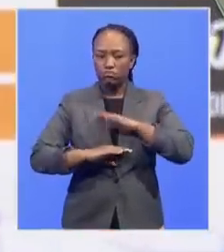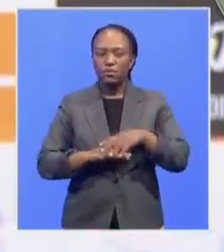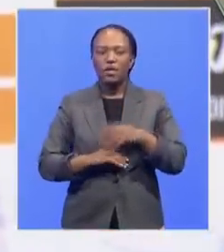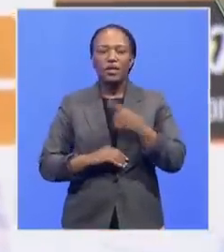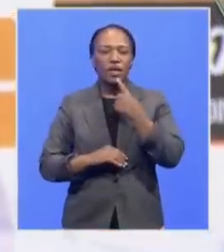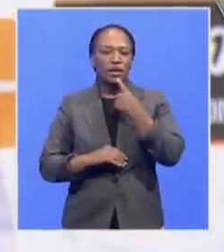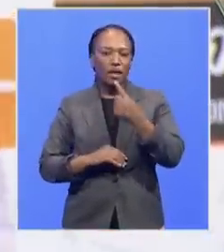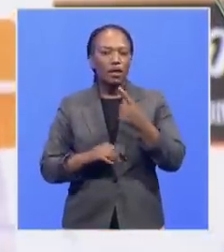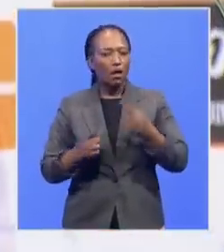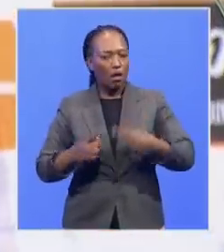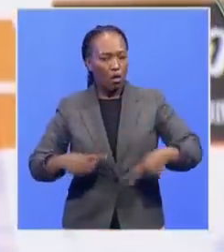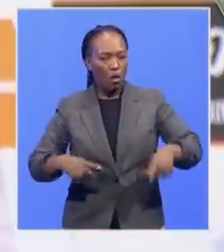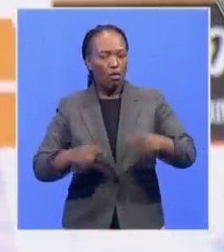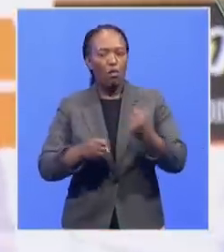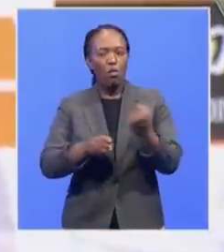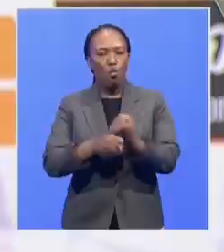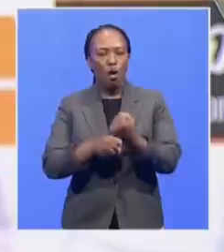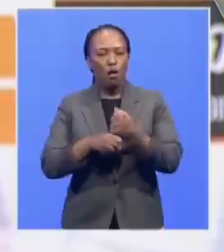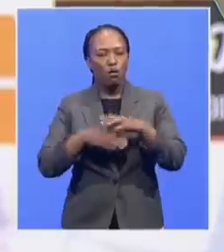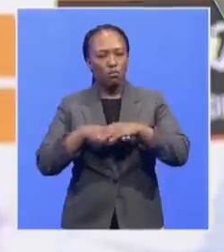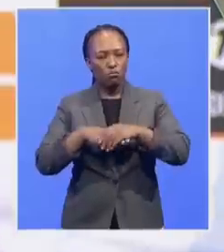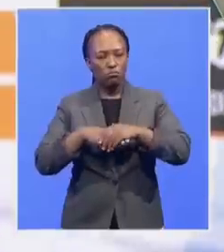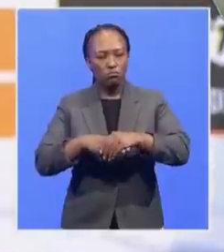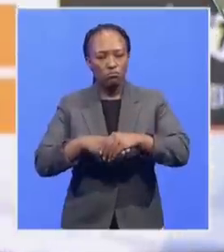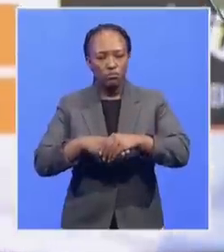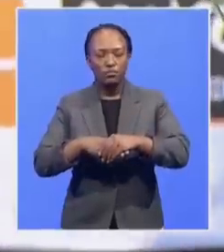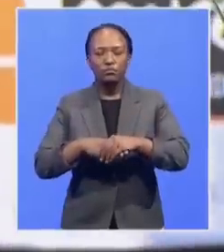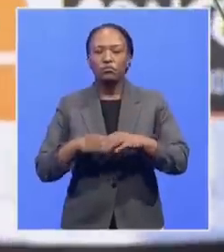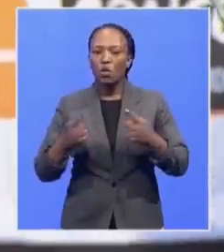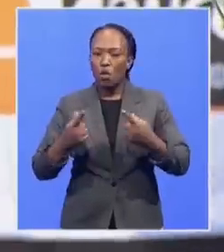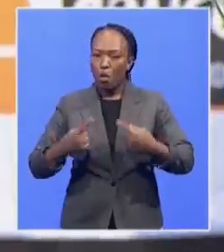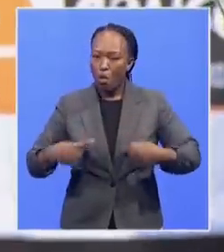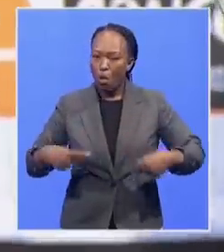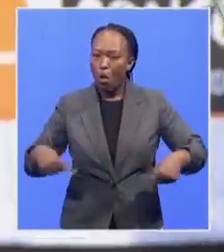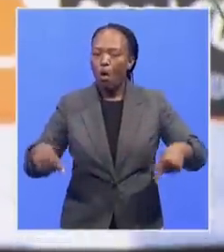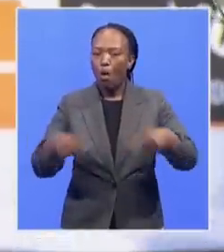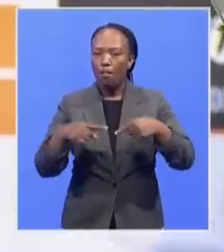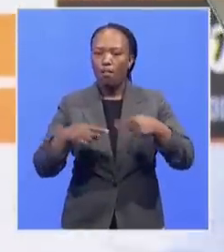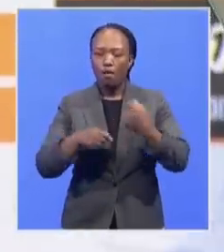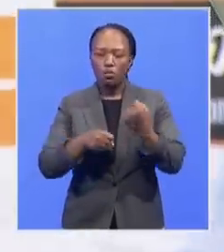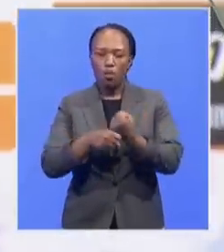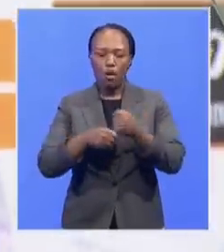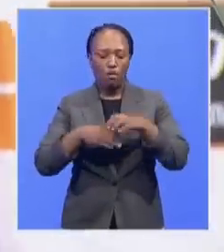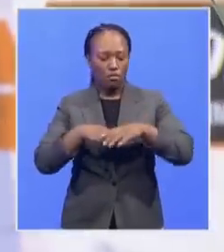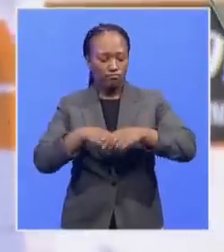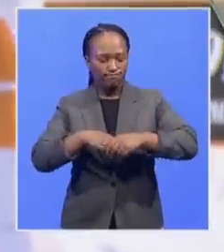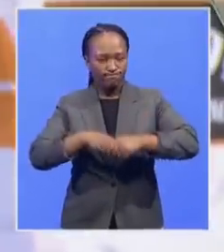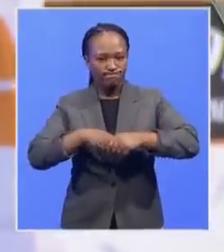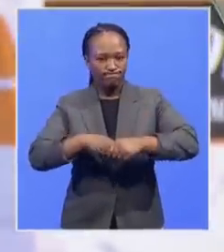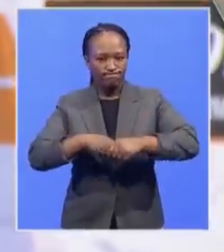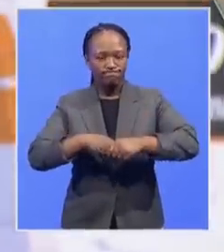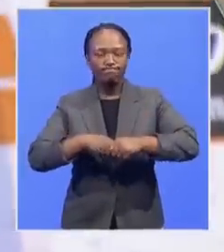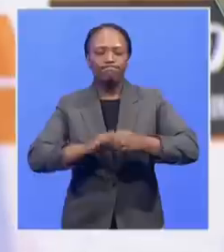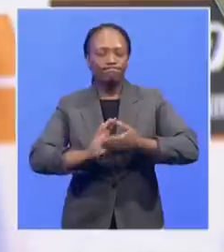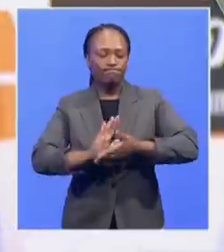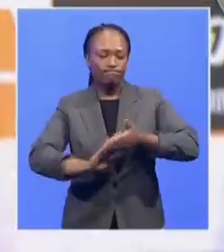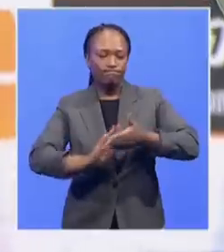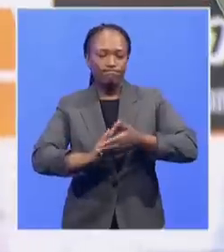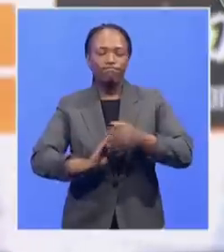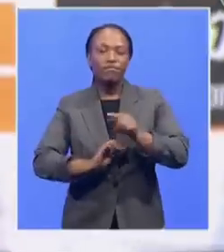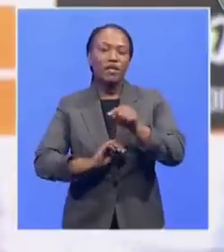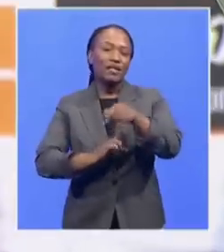tshwarene matsogo. May all of us join hands as we move towards our 30th